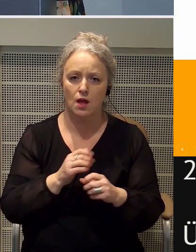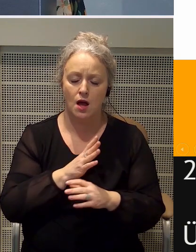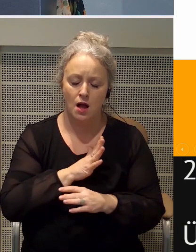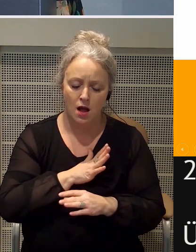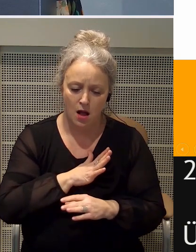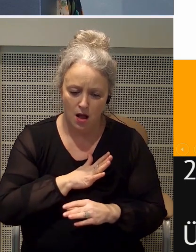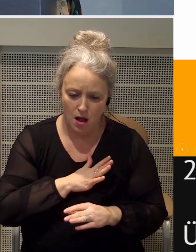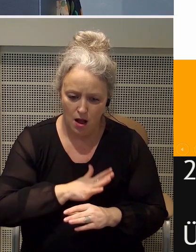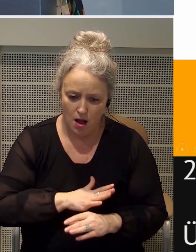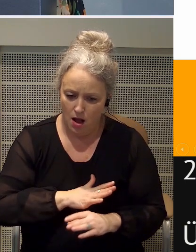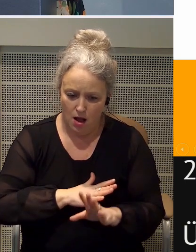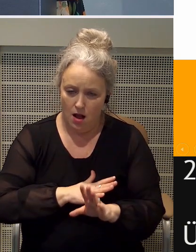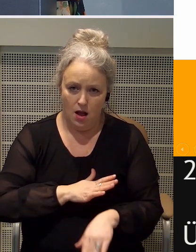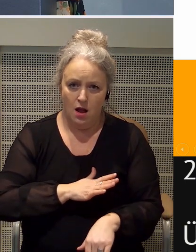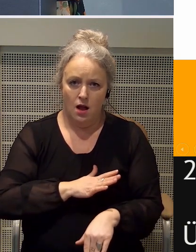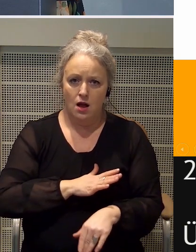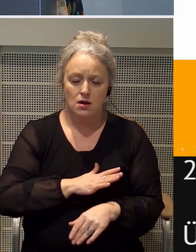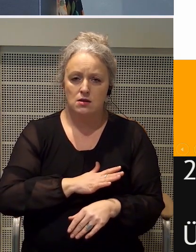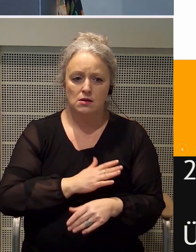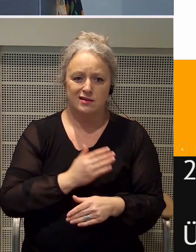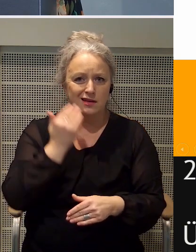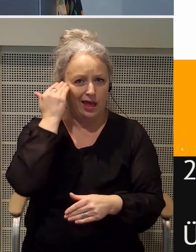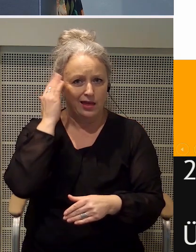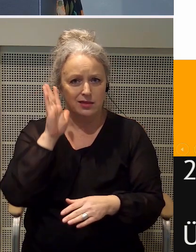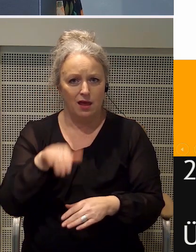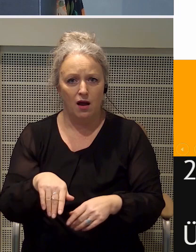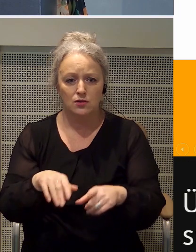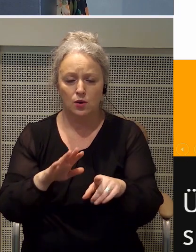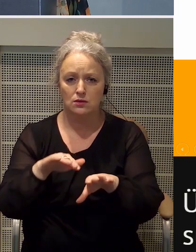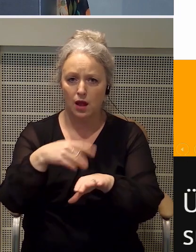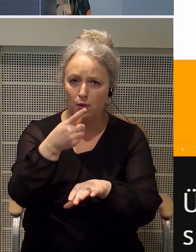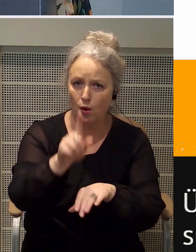but it was too much of a burden for the mother,